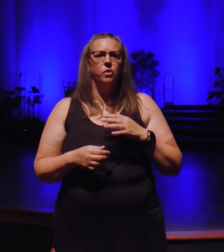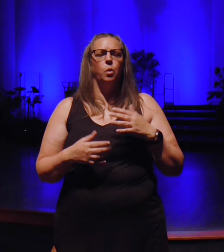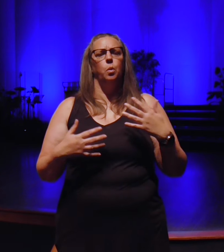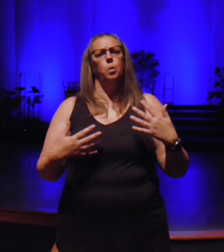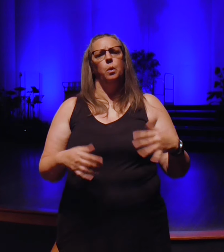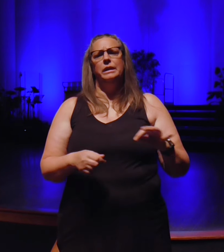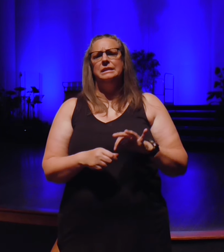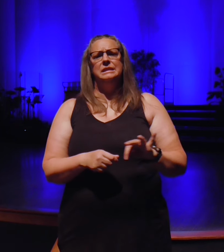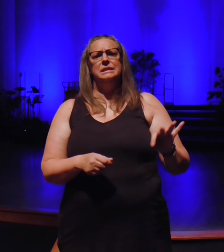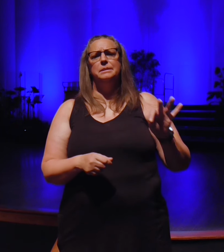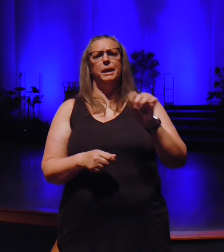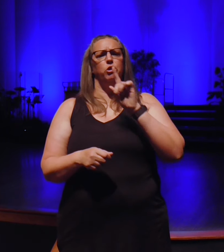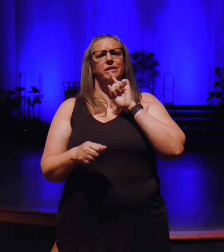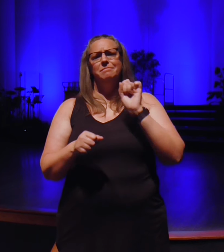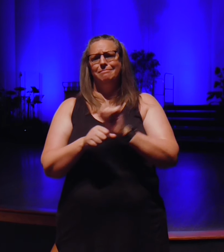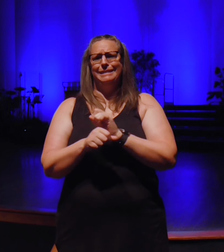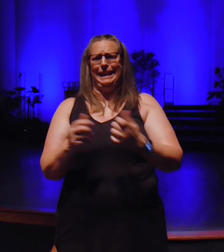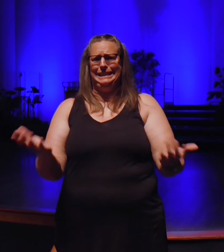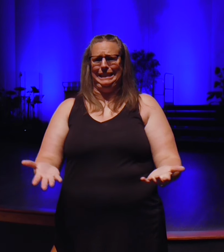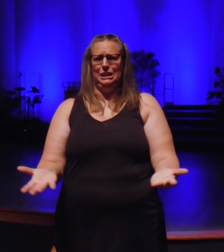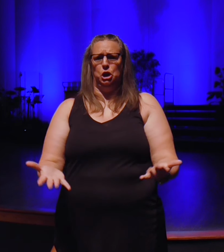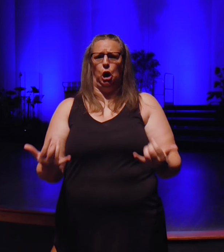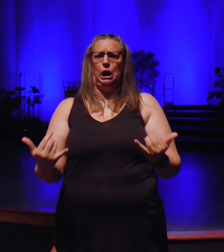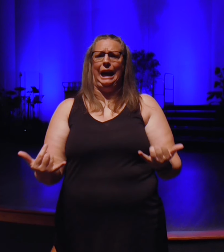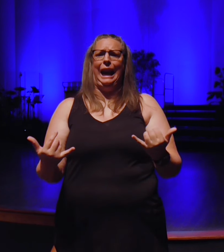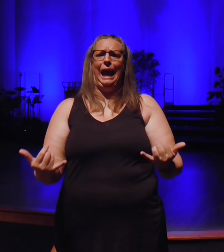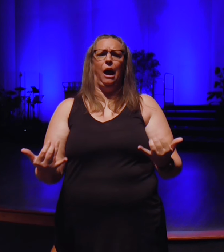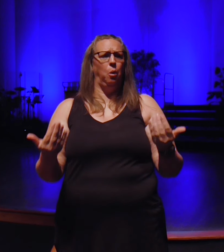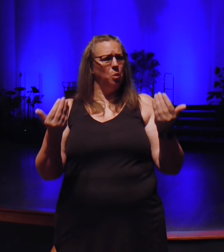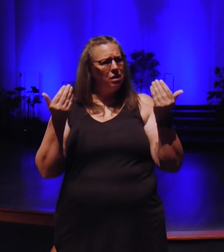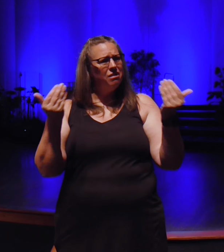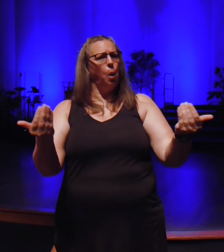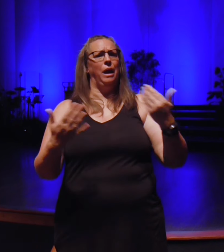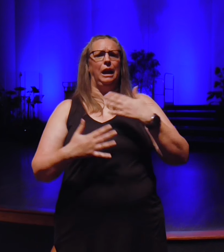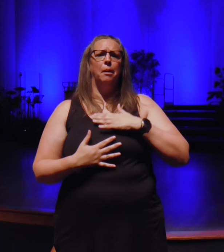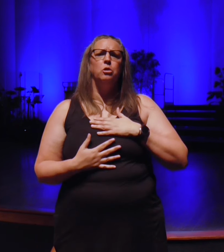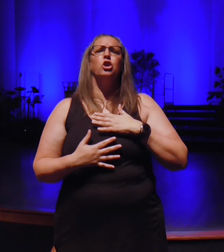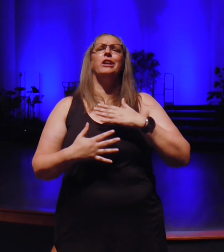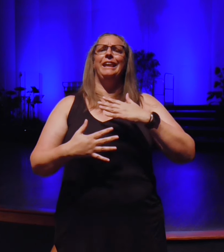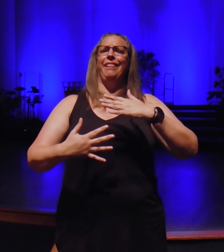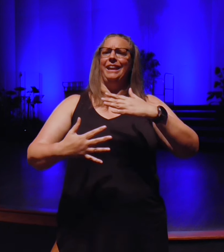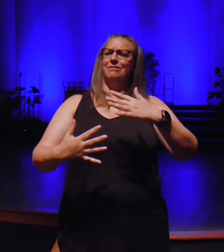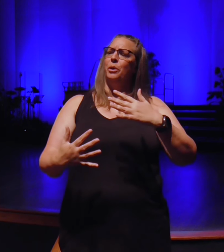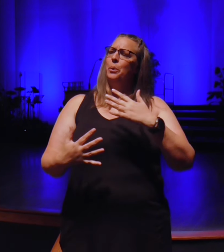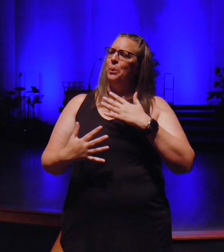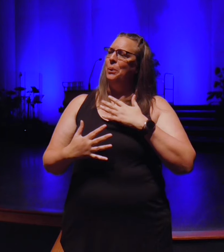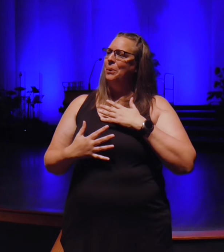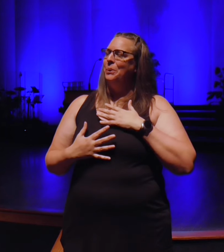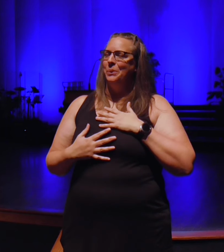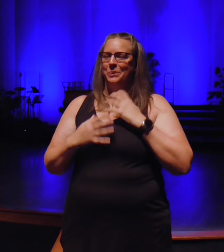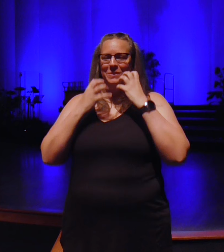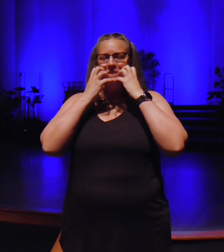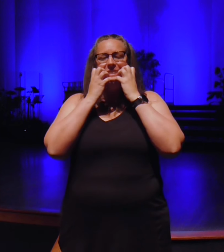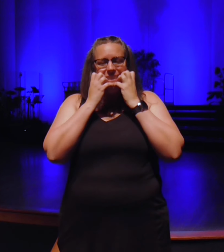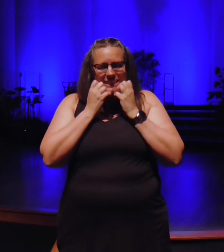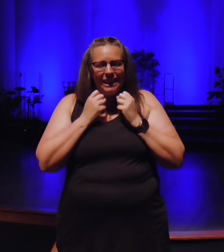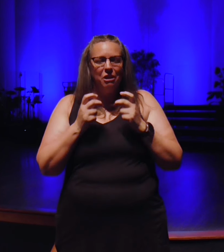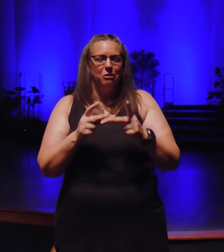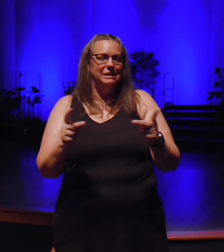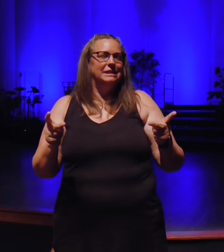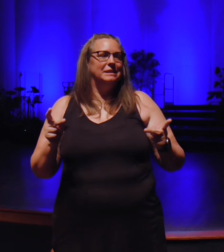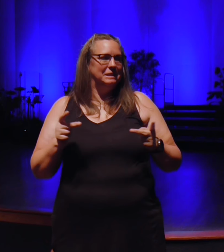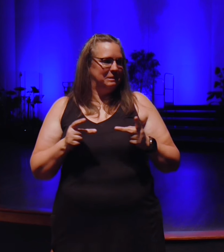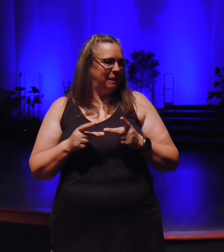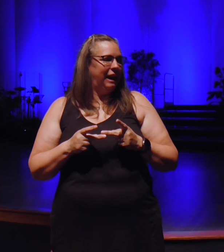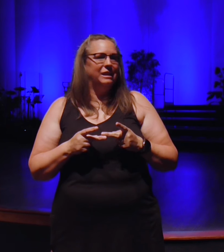Spirit is present now. Breathe that in this sacred space where we